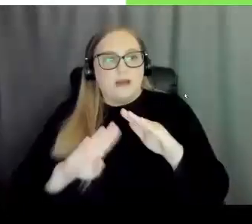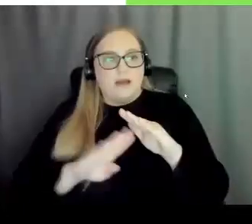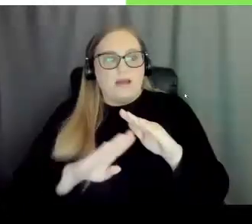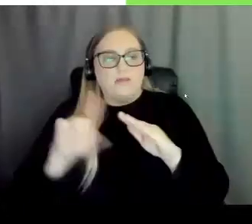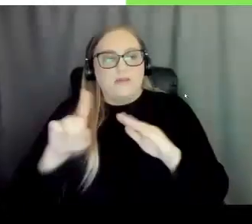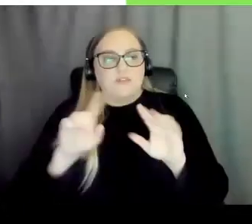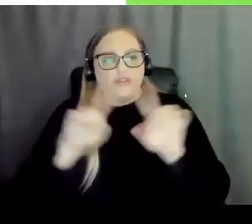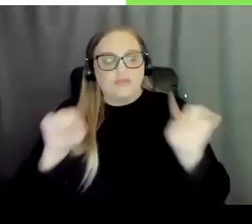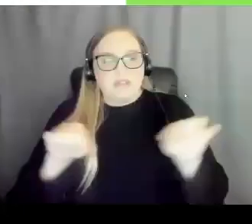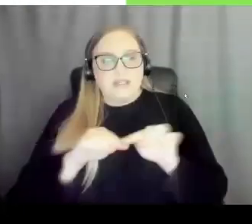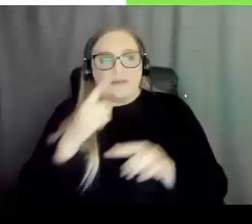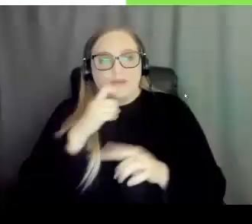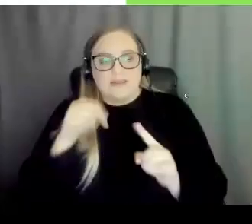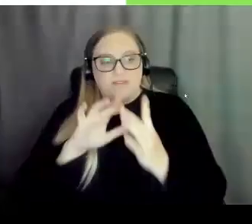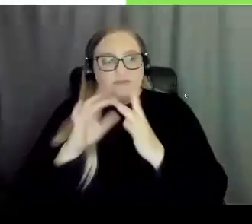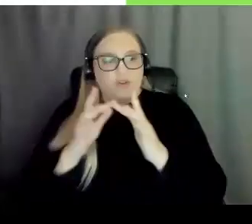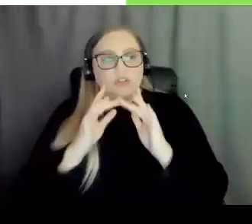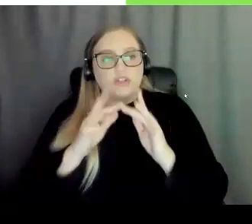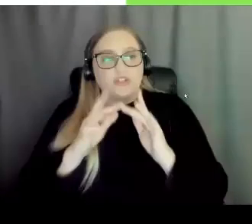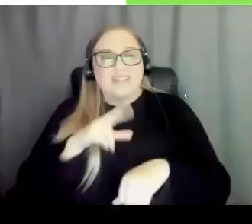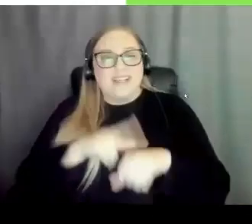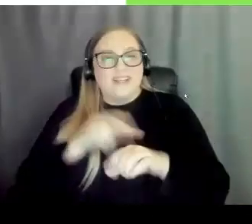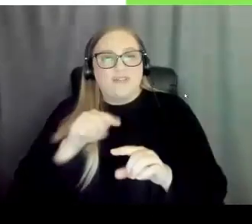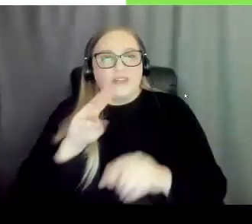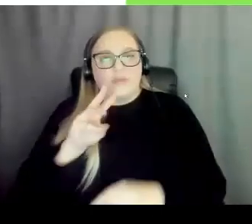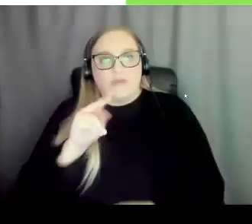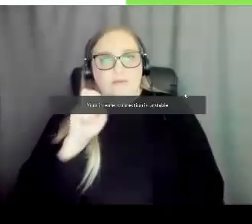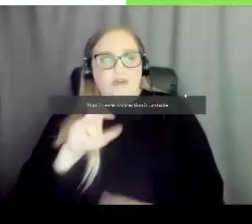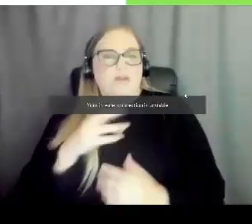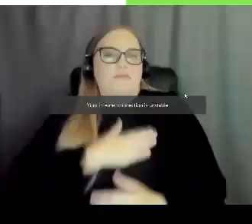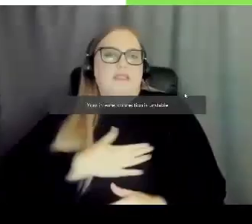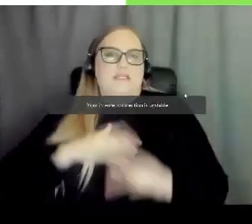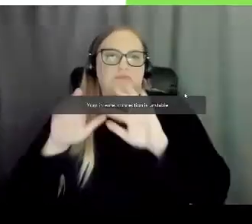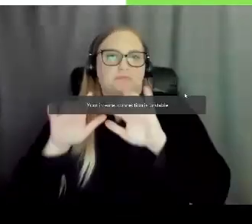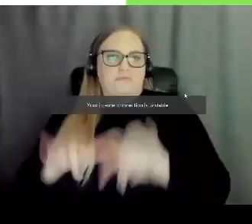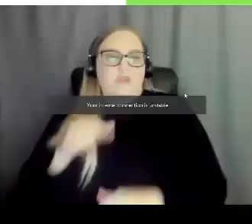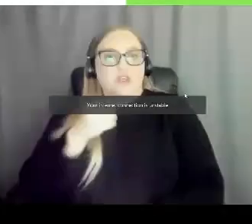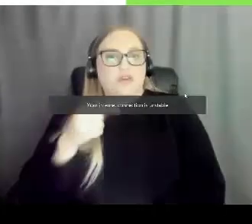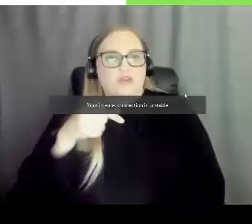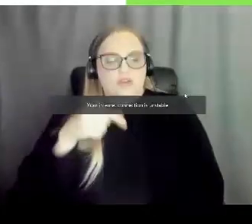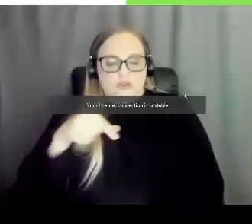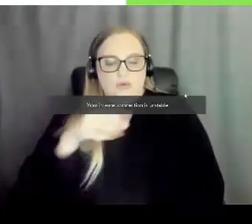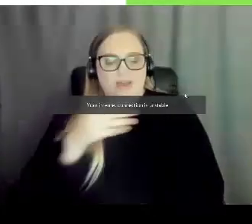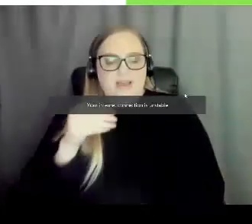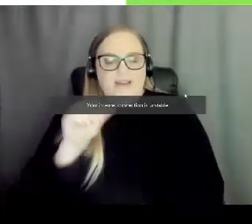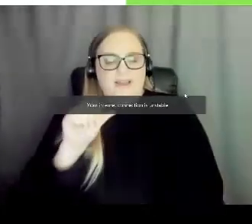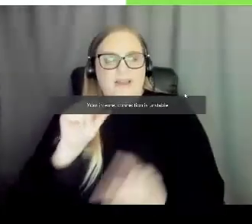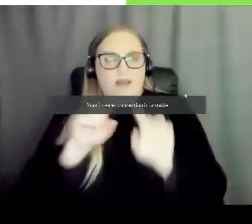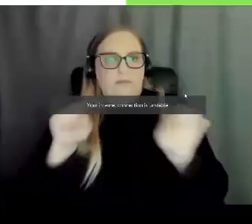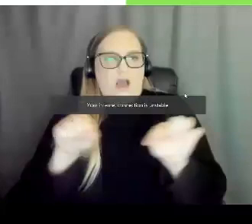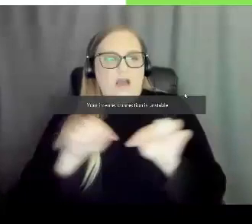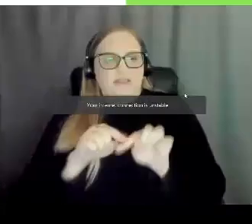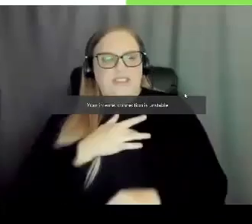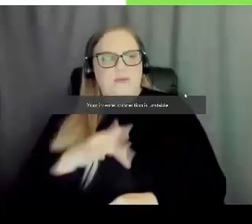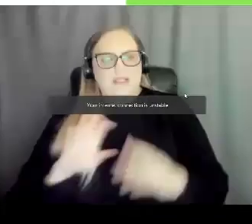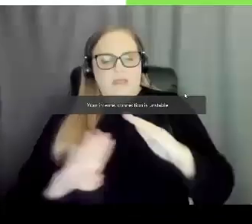to the virtual nature of this webinar, I'd like to ask you to type your questions in that Q&A box. The Q&A box usually appears at the bottom of